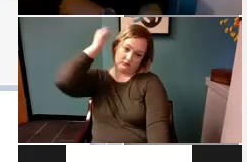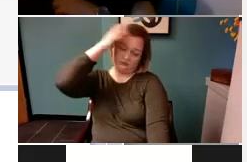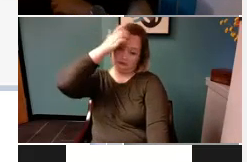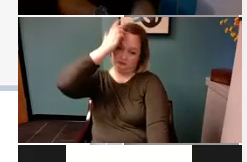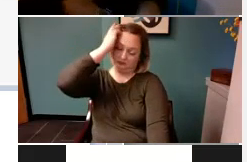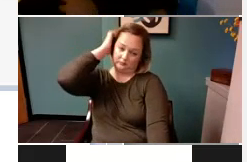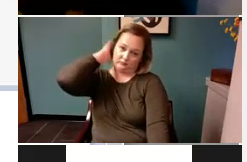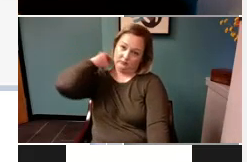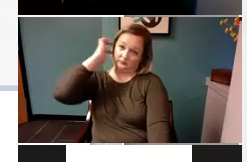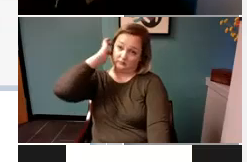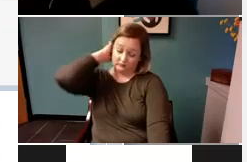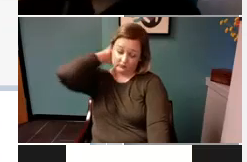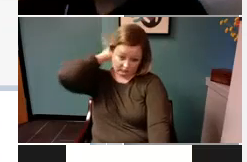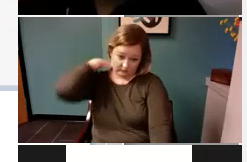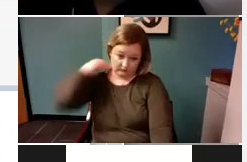Okay, perfect. So